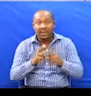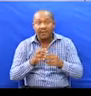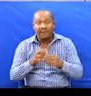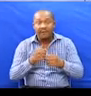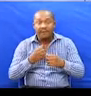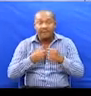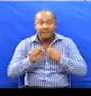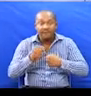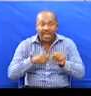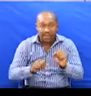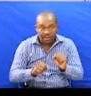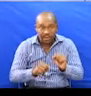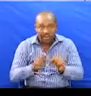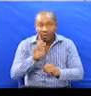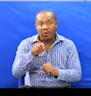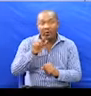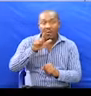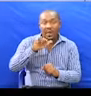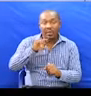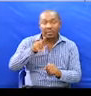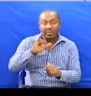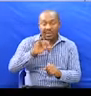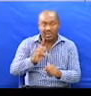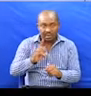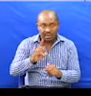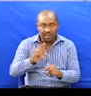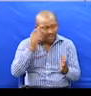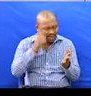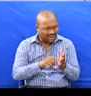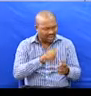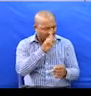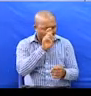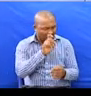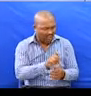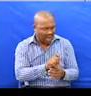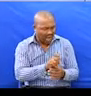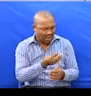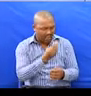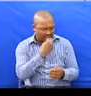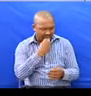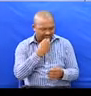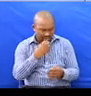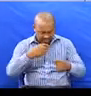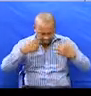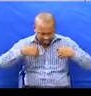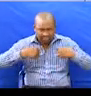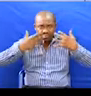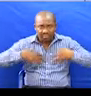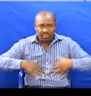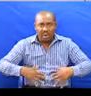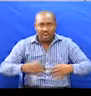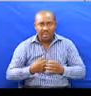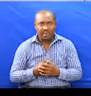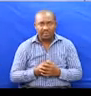of lipids. Why do we need lipids in our body? Why are we eating the